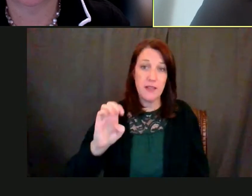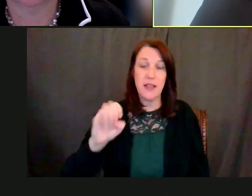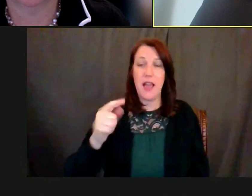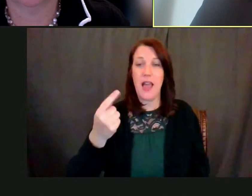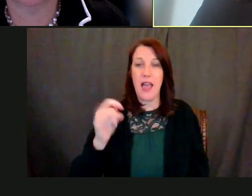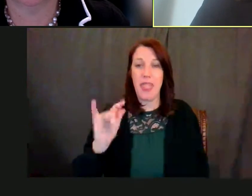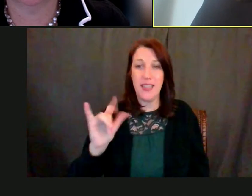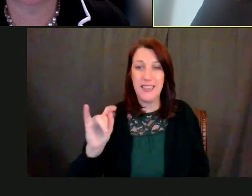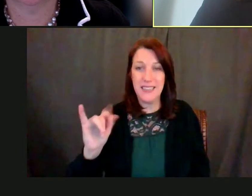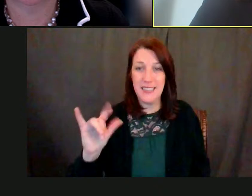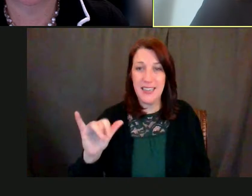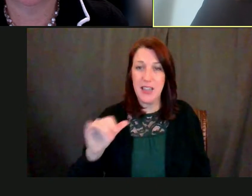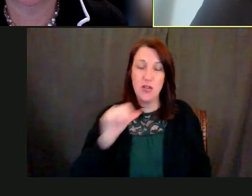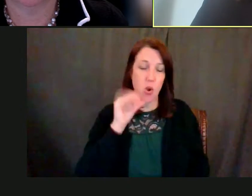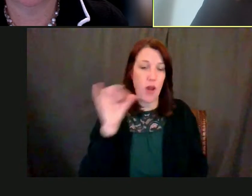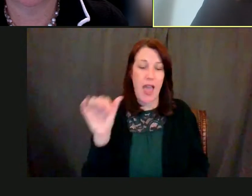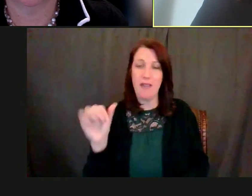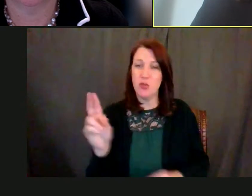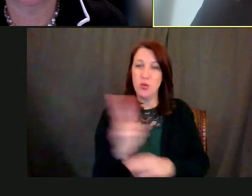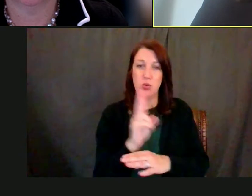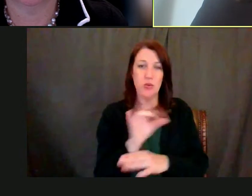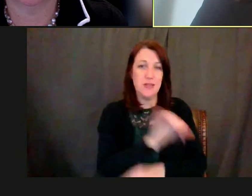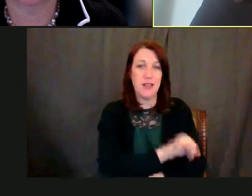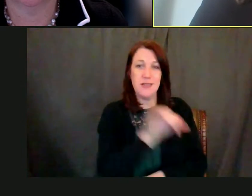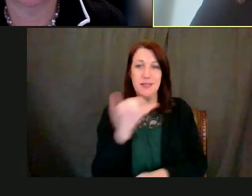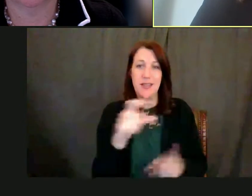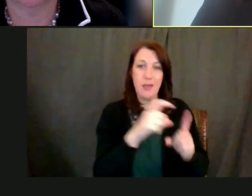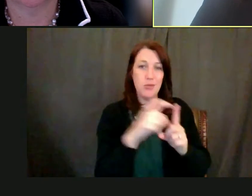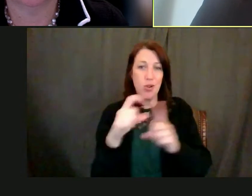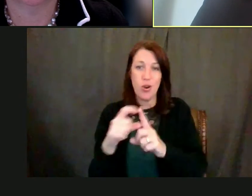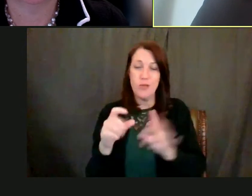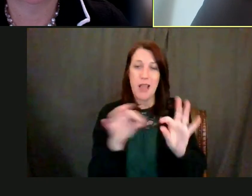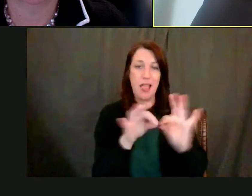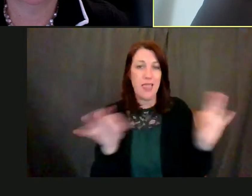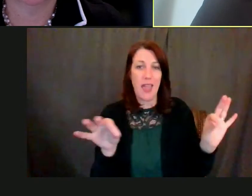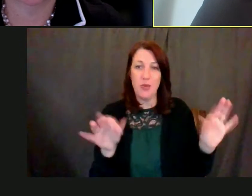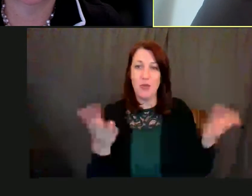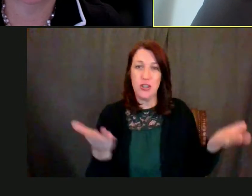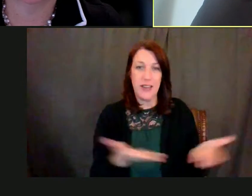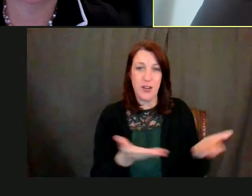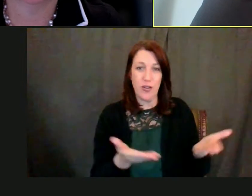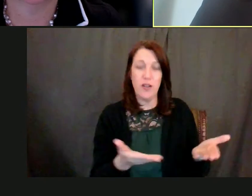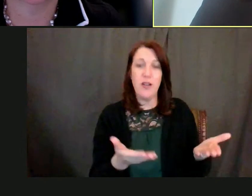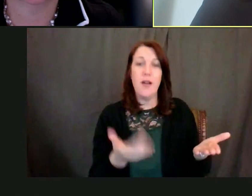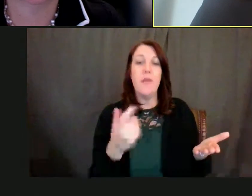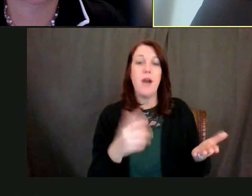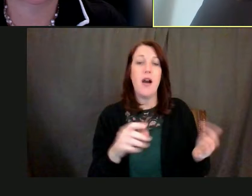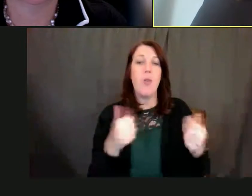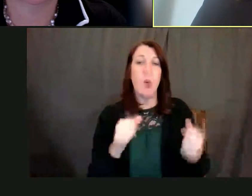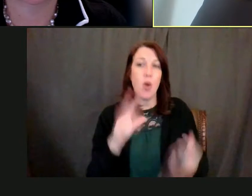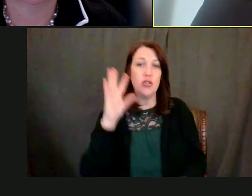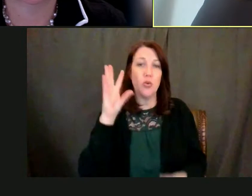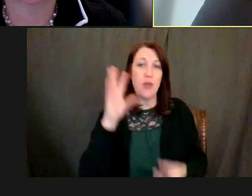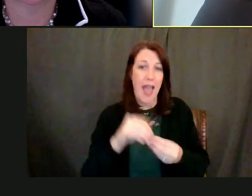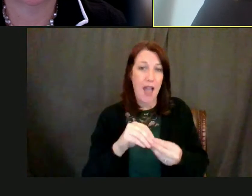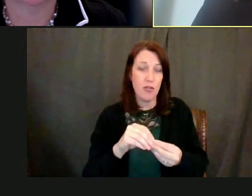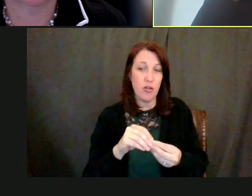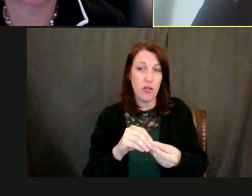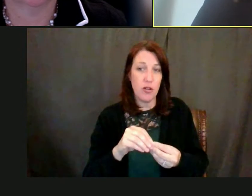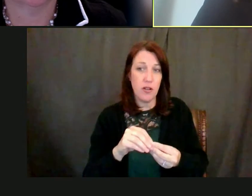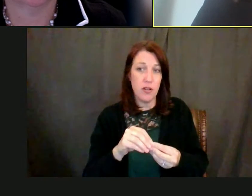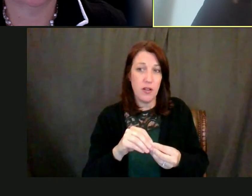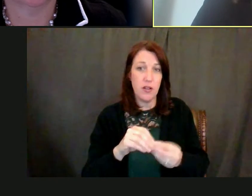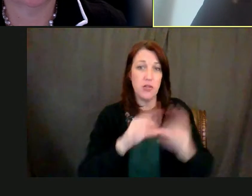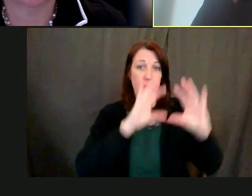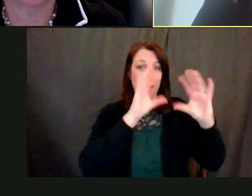same terms in the same language that we use. The only thing that we do ask is that you can aggregate those into the categories that